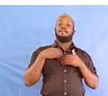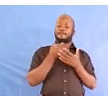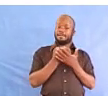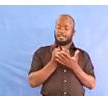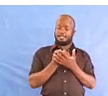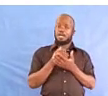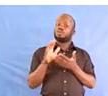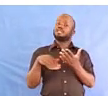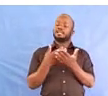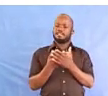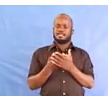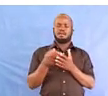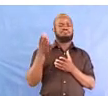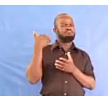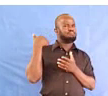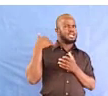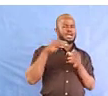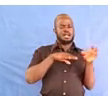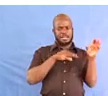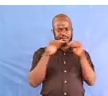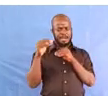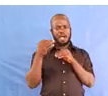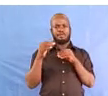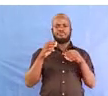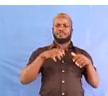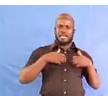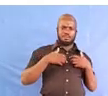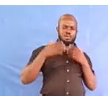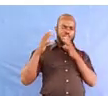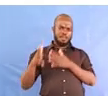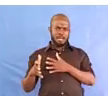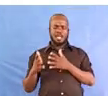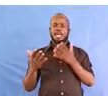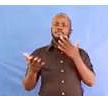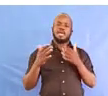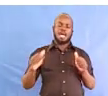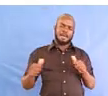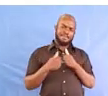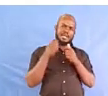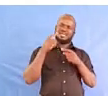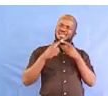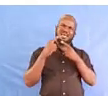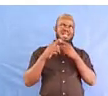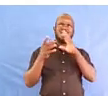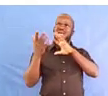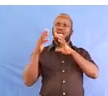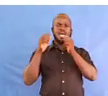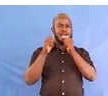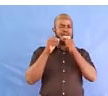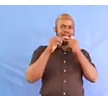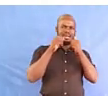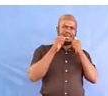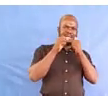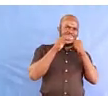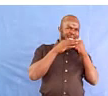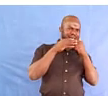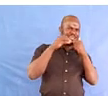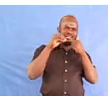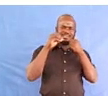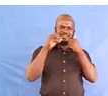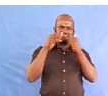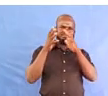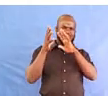Congo. There is some evidence to suggest that previous transfers of chimp to human may have occurred as far back as